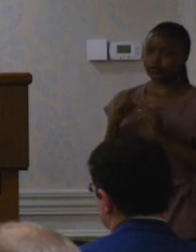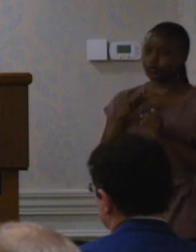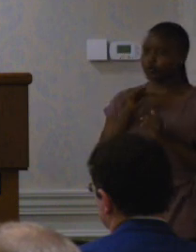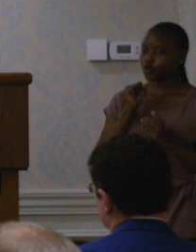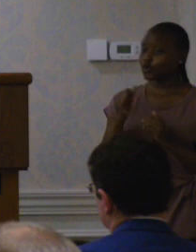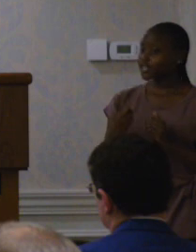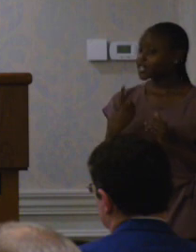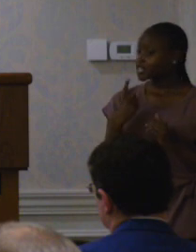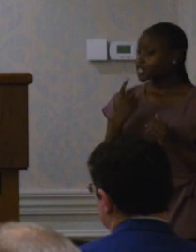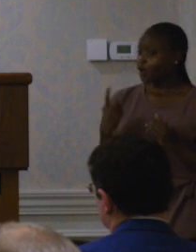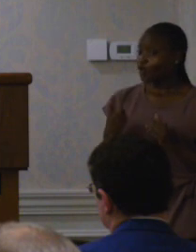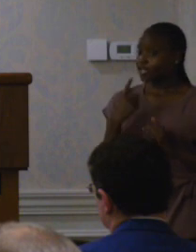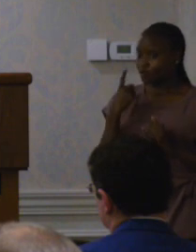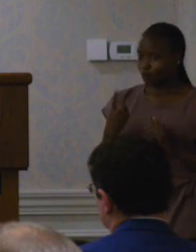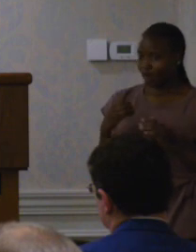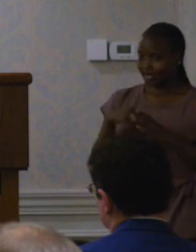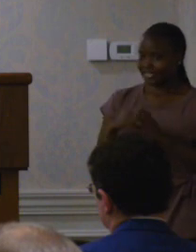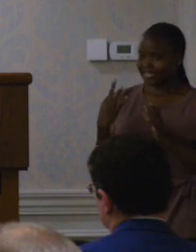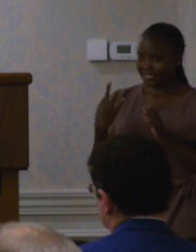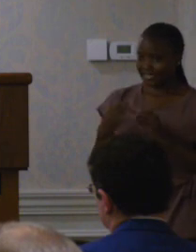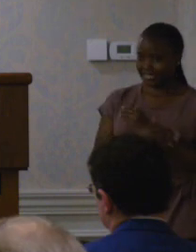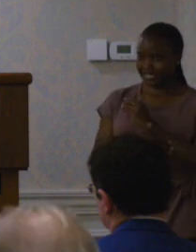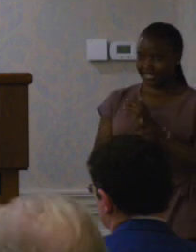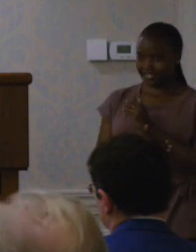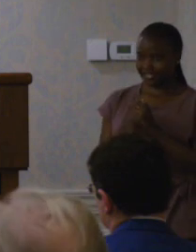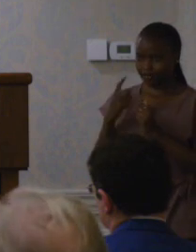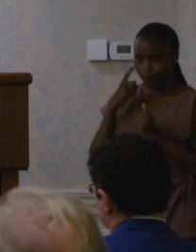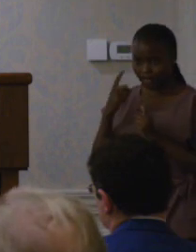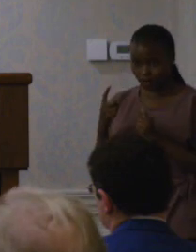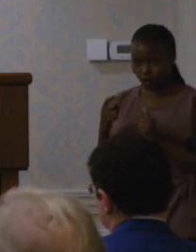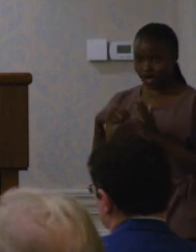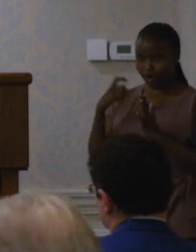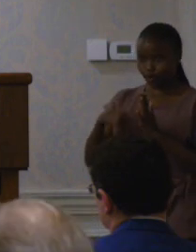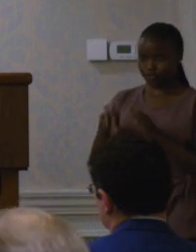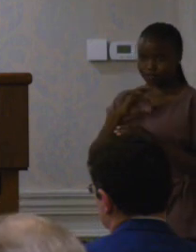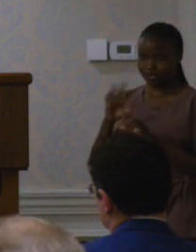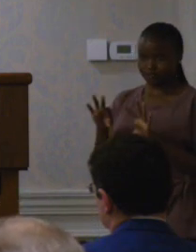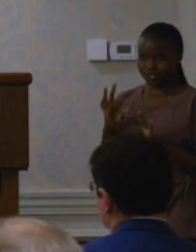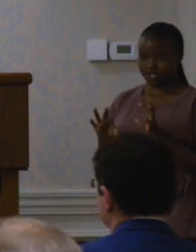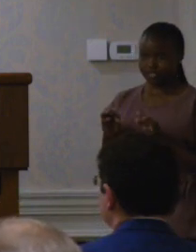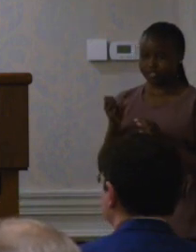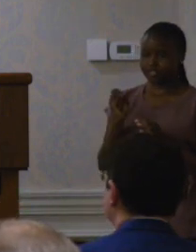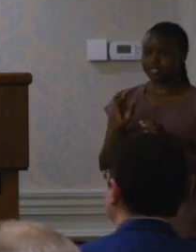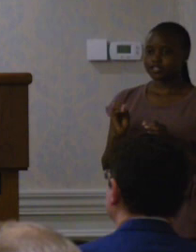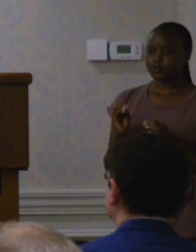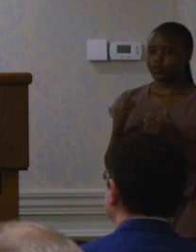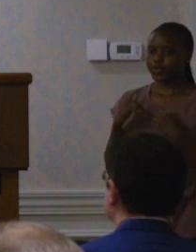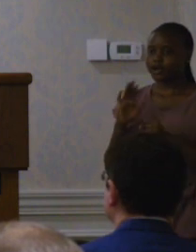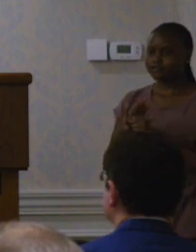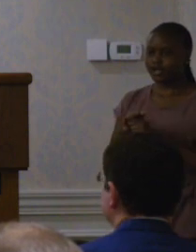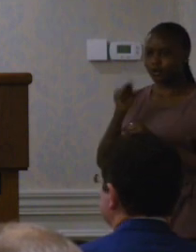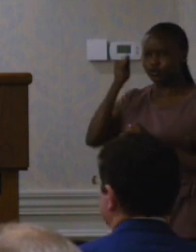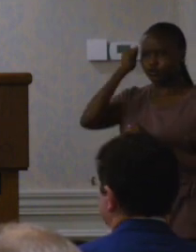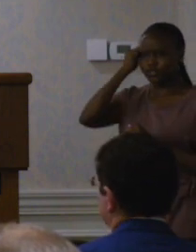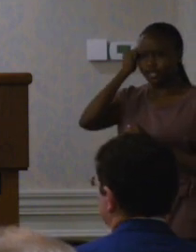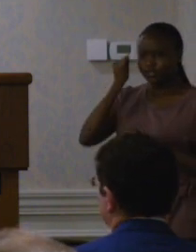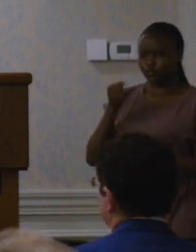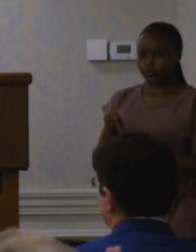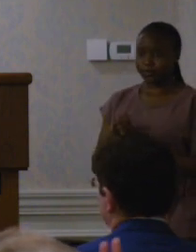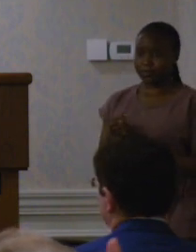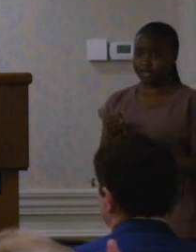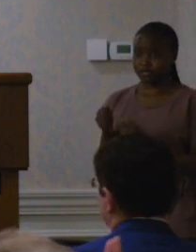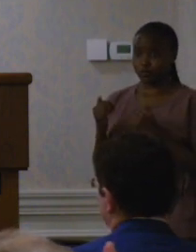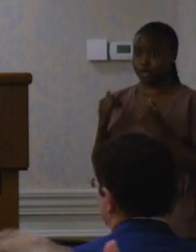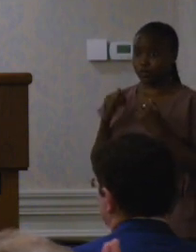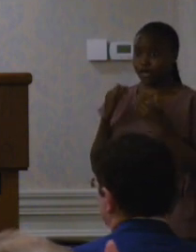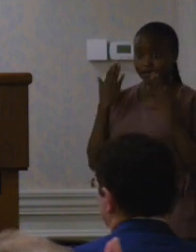in 3 studies did any sort of cost-effectiveness or cost-benefit analysis. And so we just have a lot of studies of impact where we